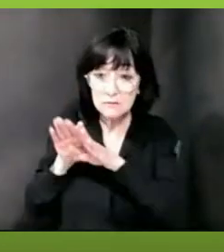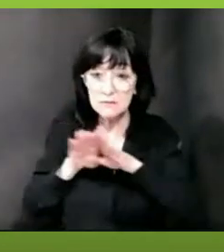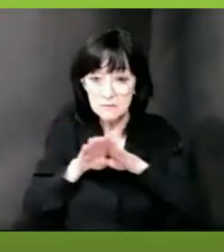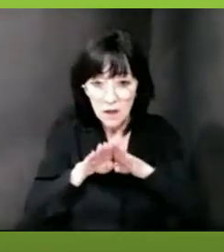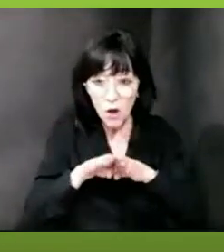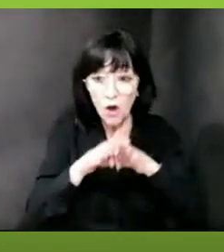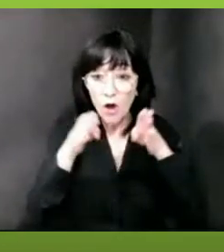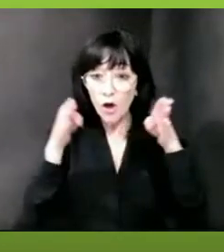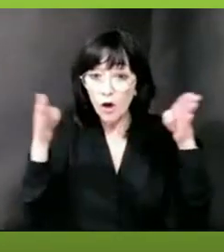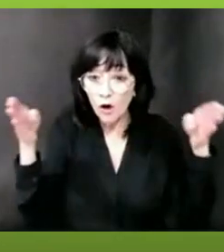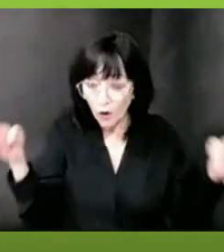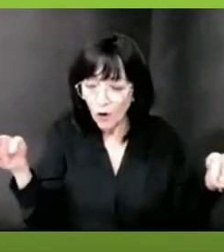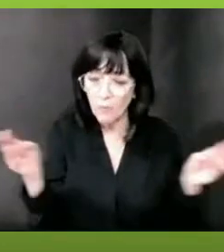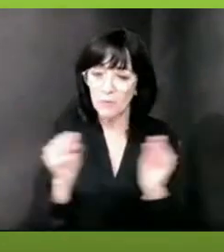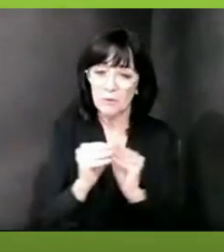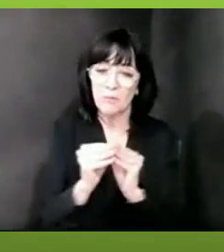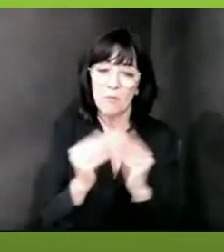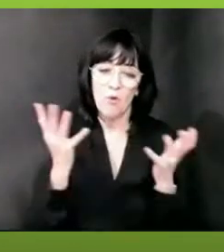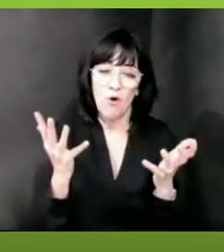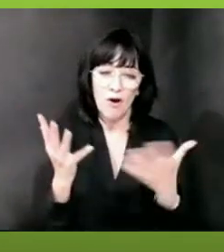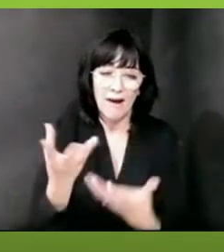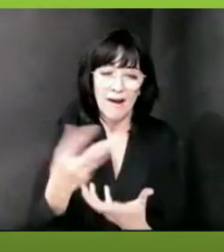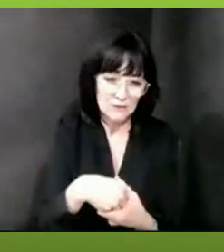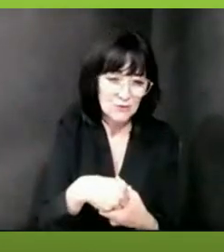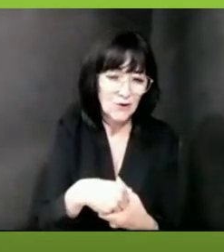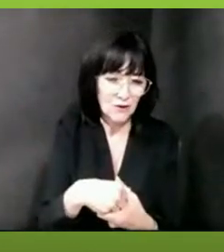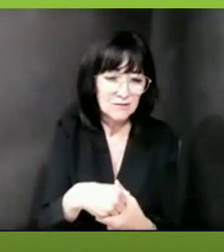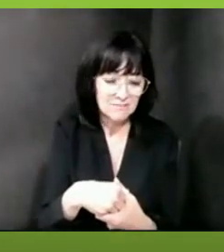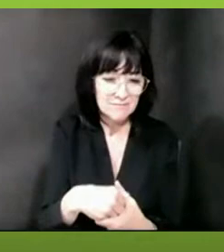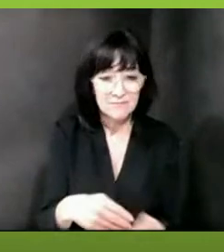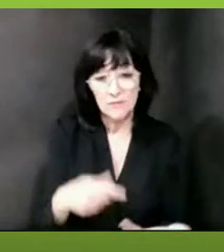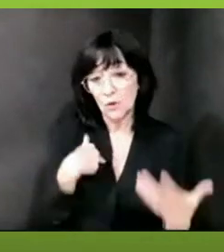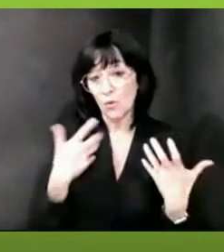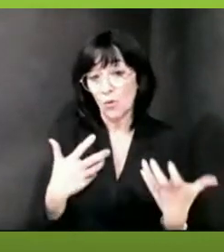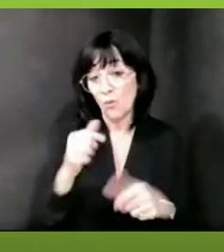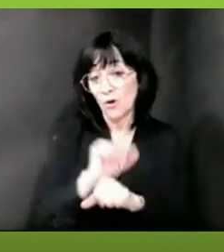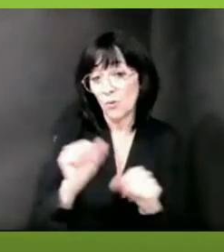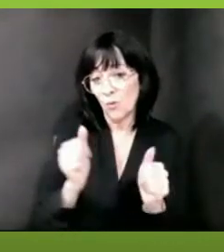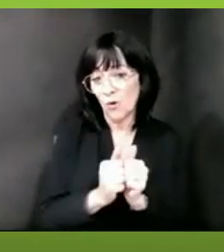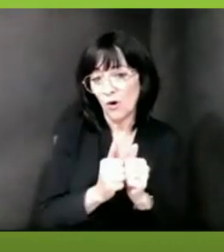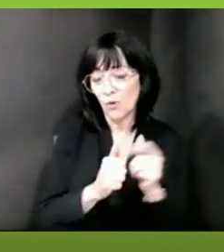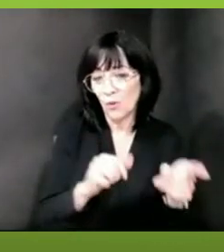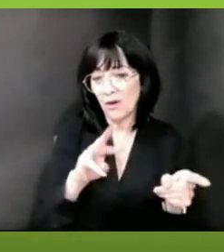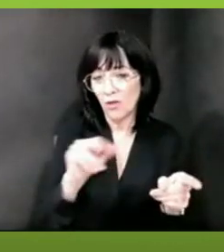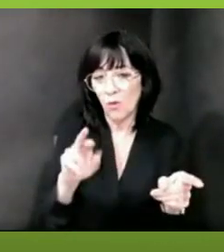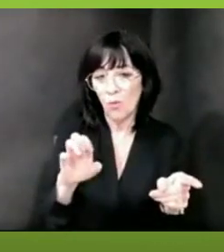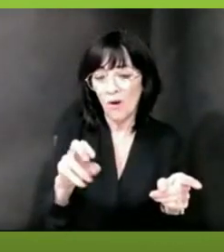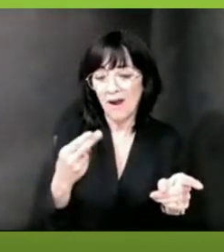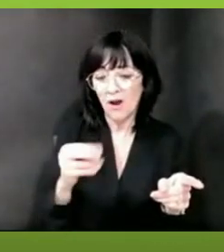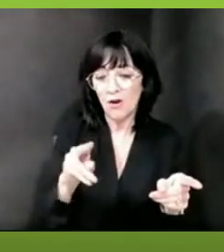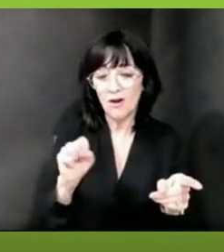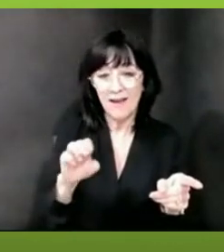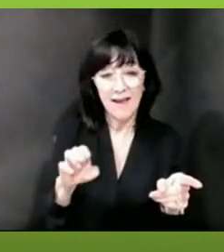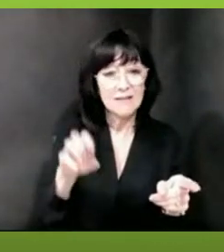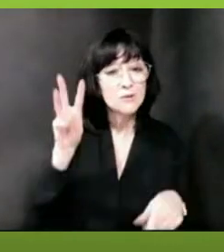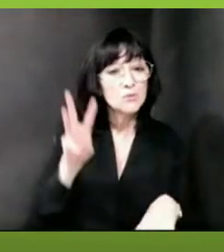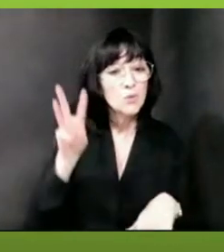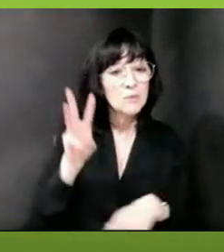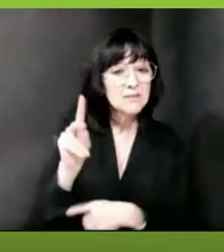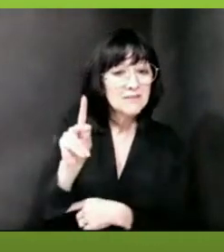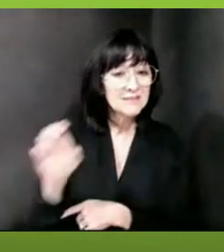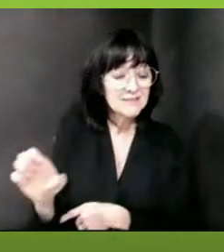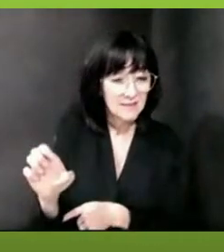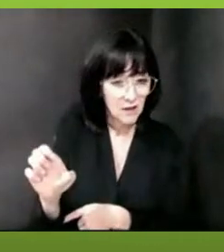thinking about right now is to work with the Warehouse up in Wilmington, Delaware. We've actually had them on our panel a couple times